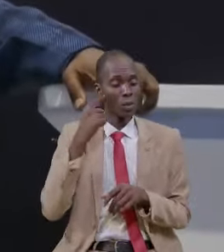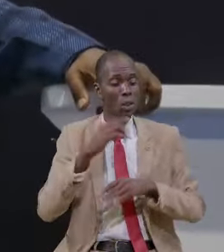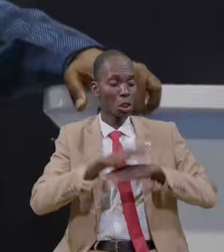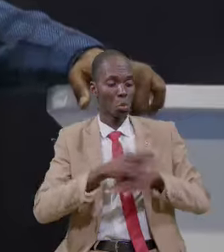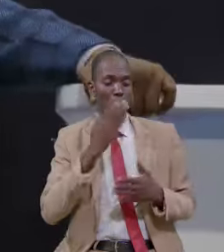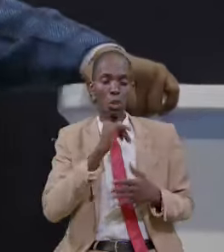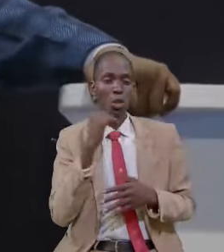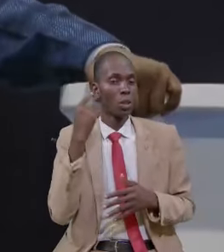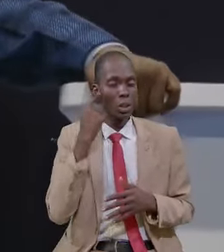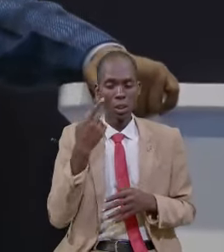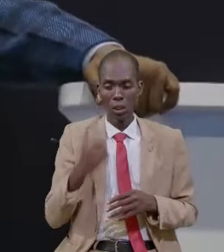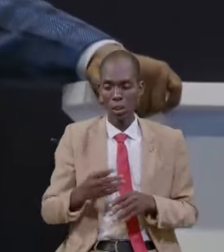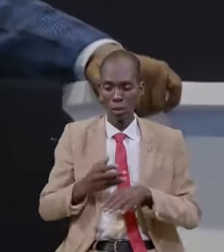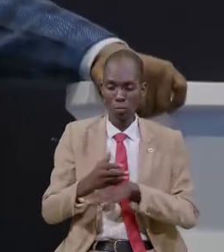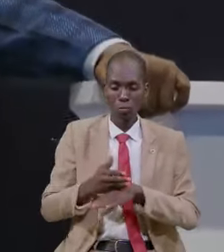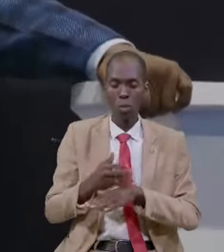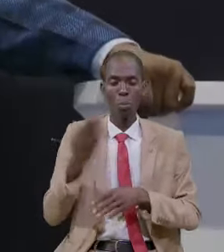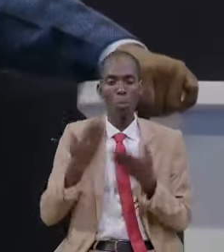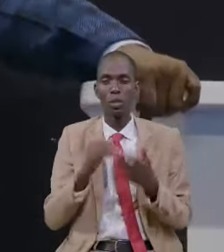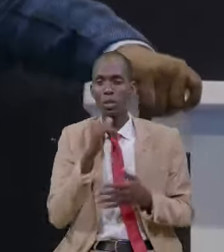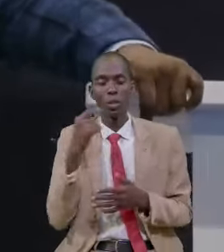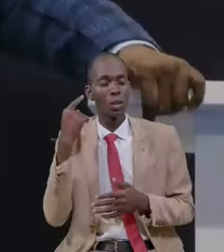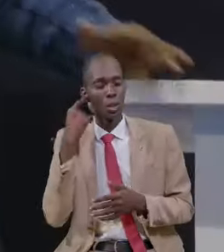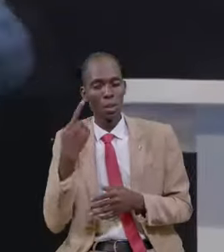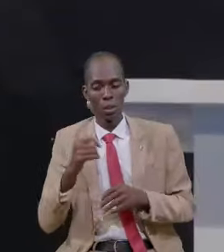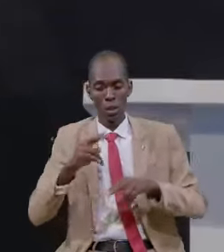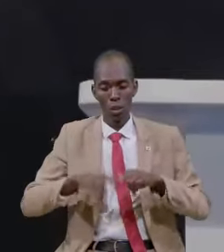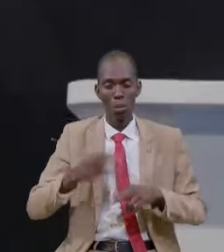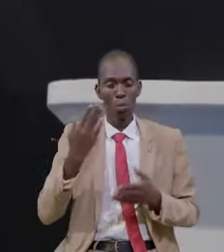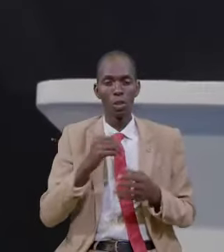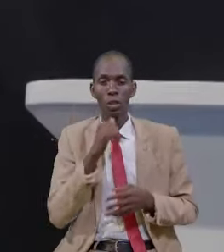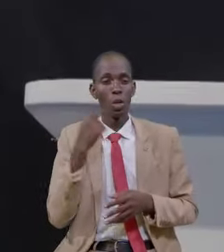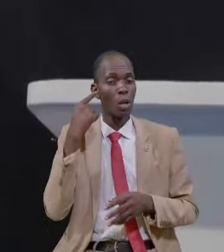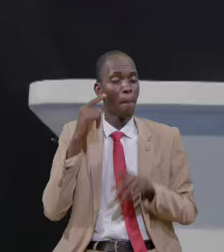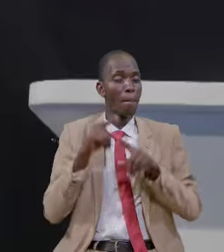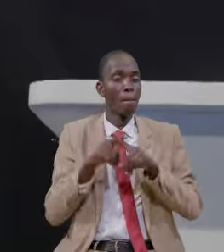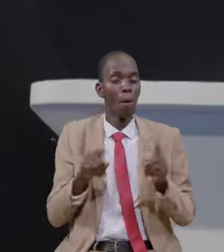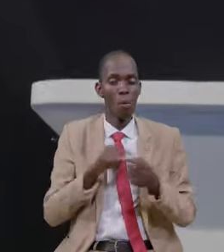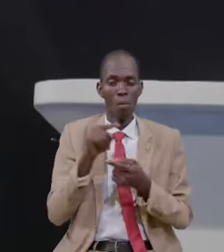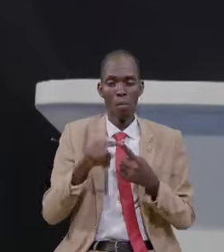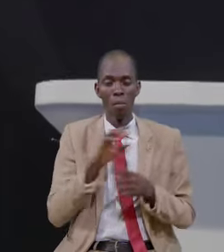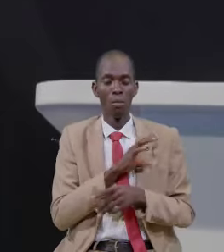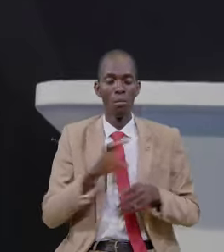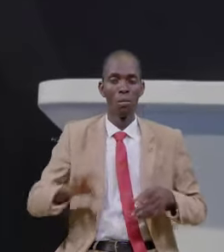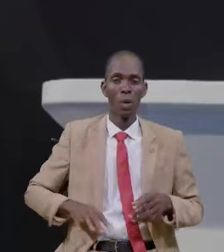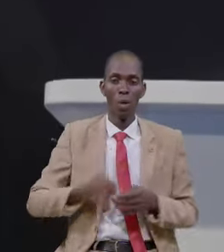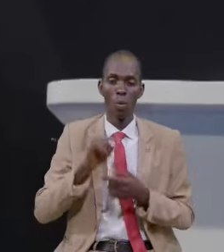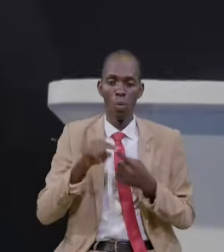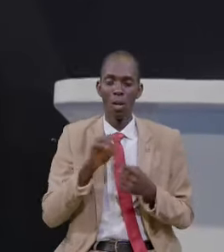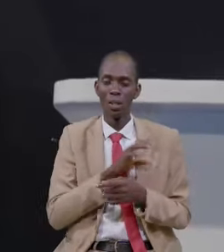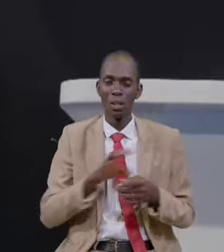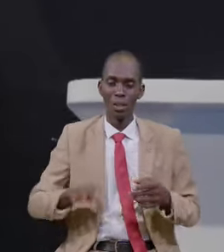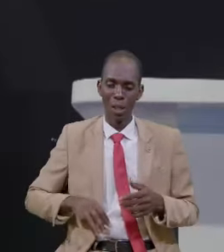chair may not hear, and the walking stick may not hear. But when Christ, when he challenges